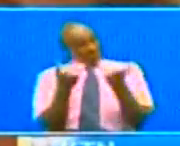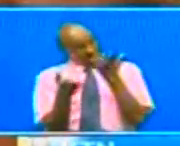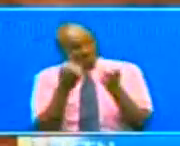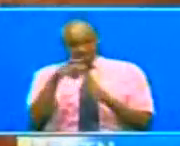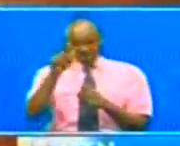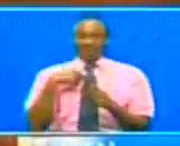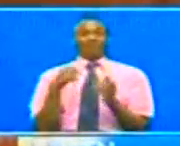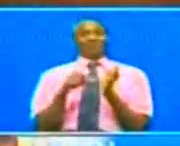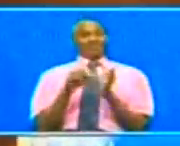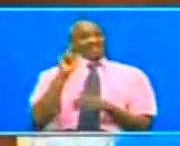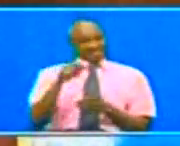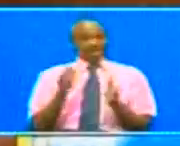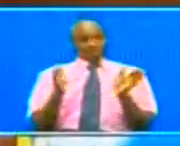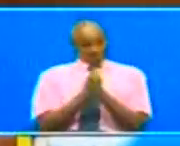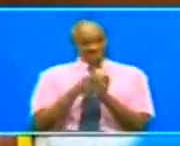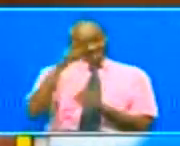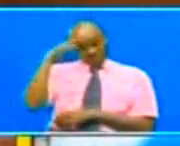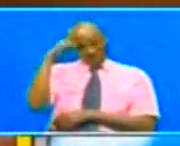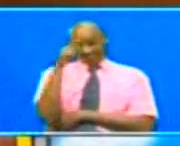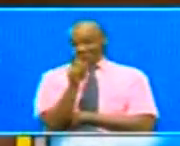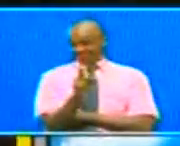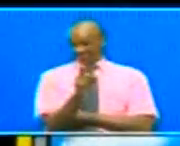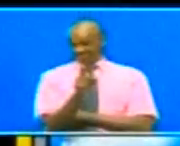collision course with the Vatican itself.